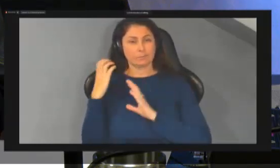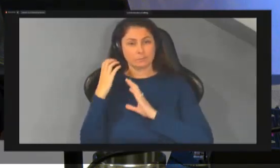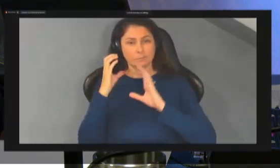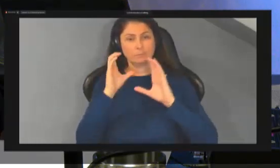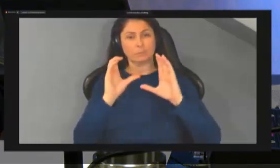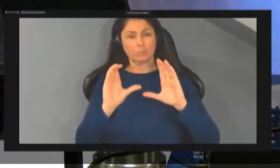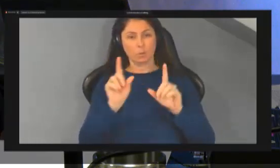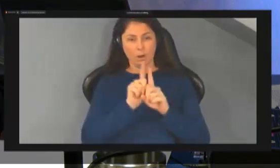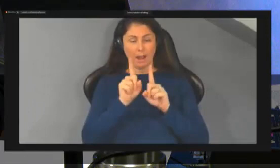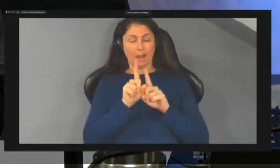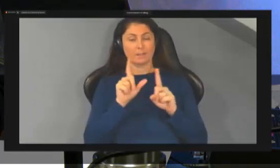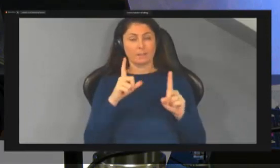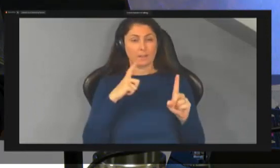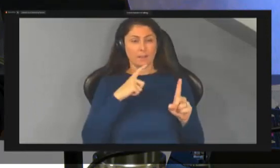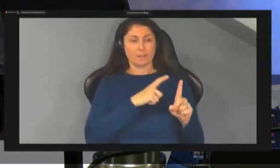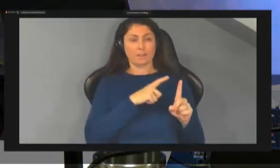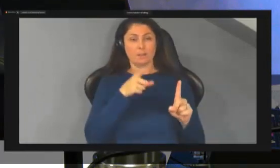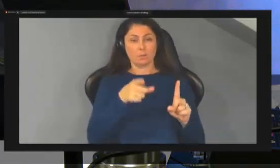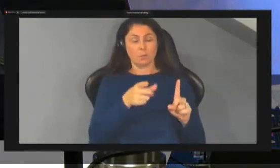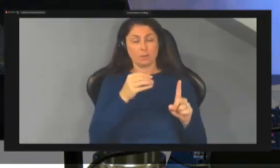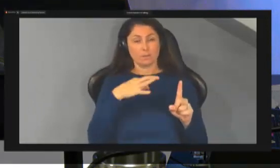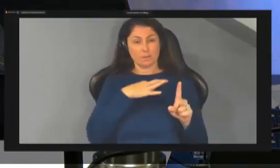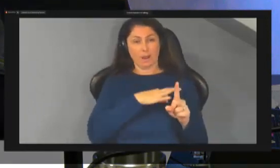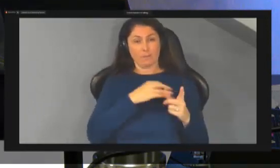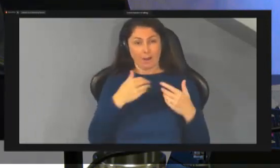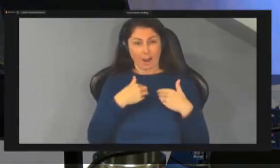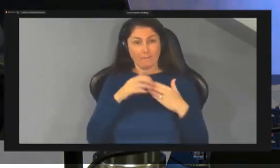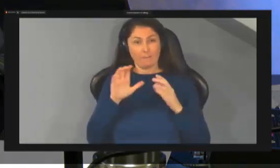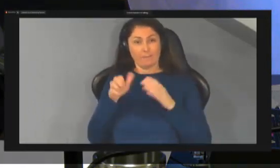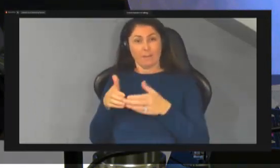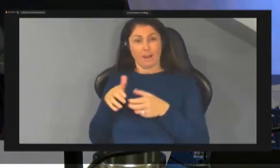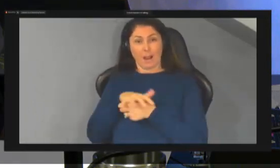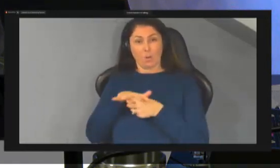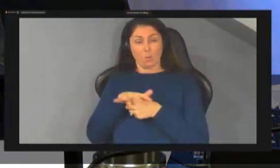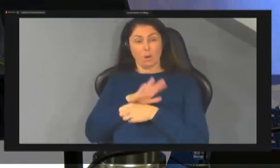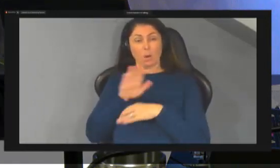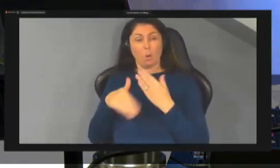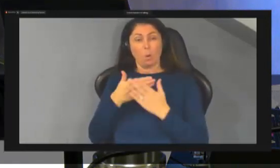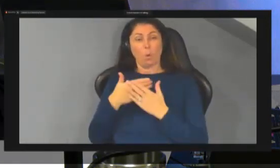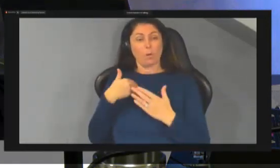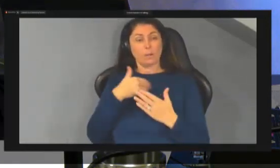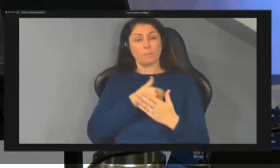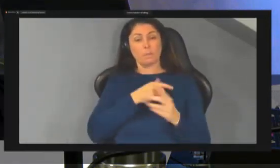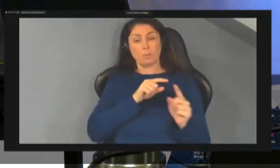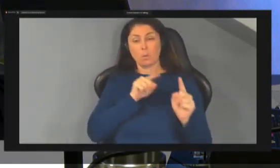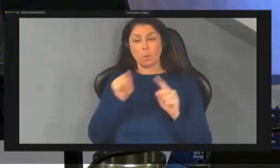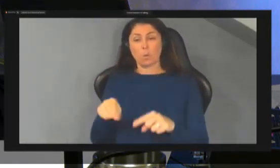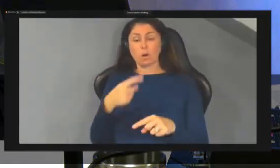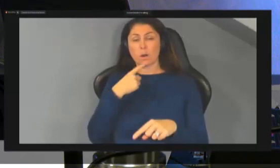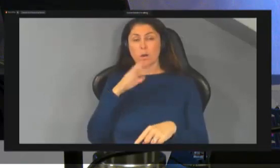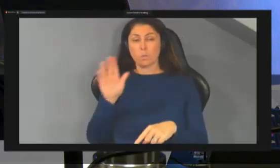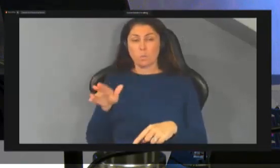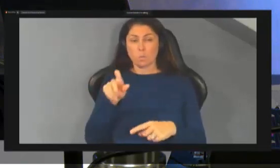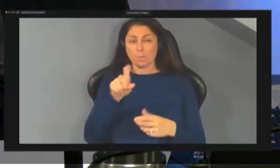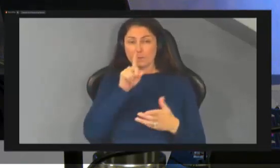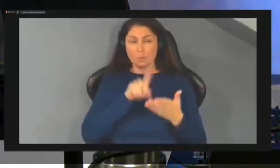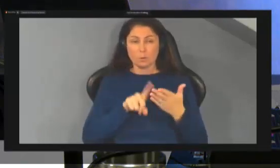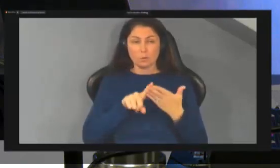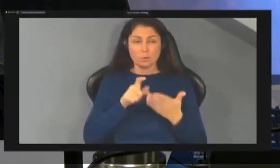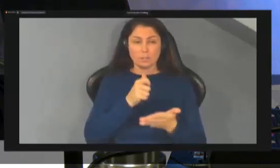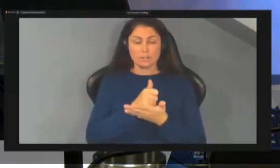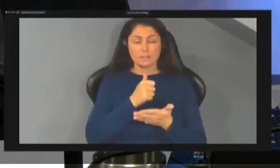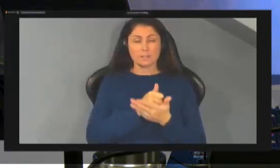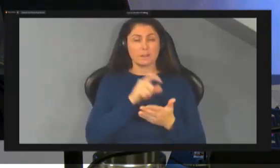legislator or you and even your staff. There's an actual area where all those members go and say, hey, I need research assistance, I need